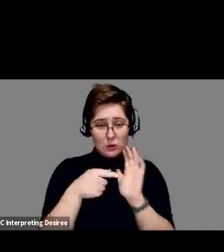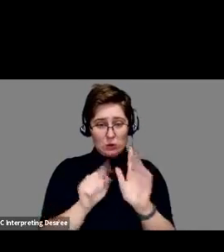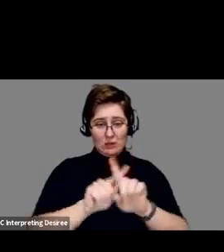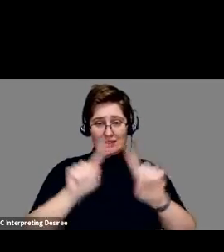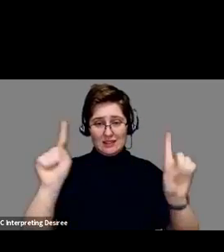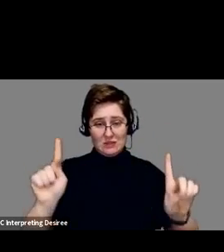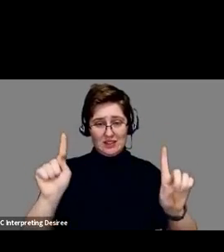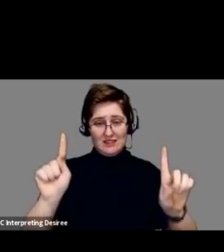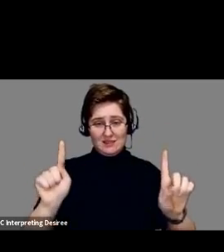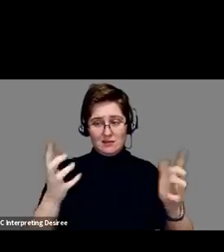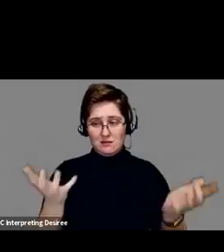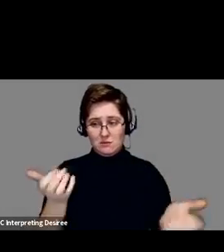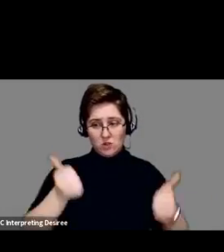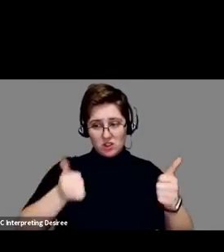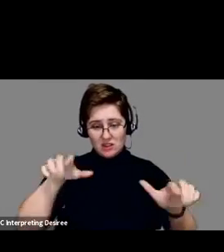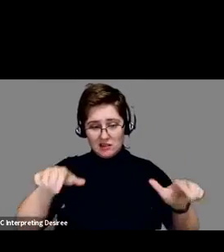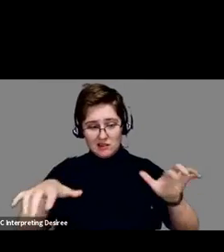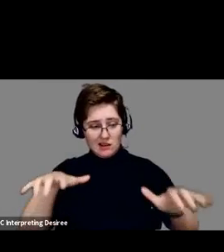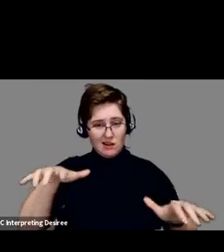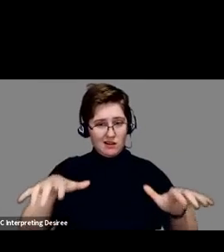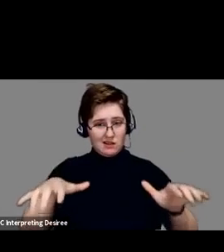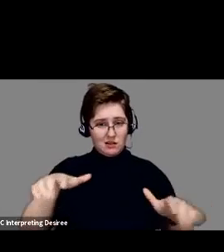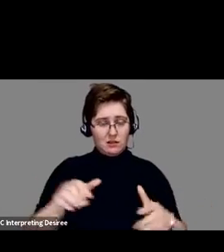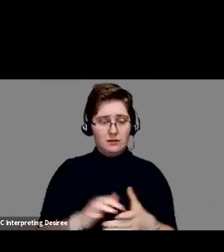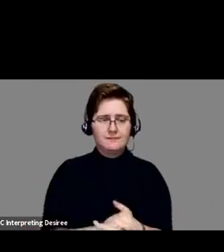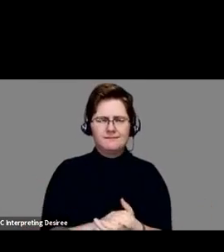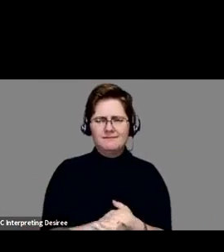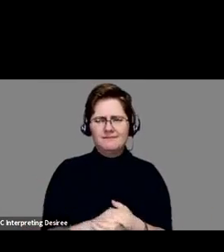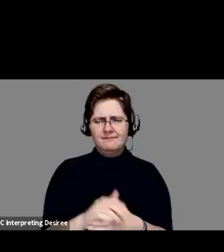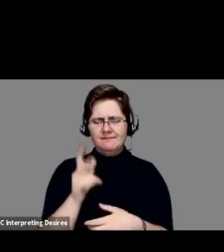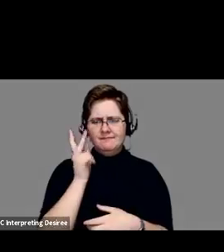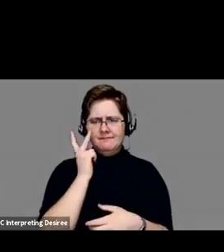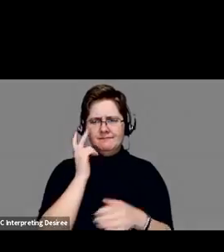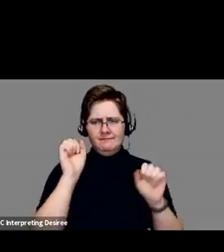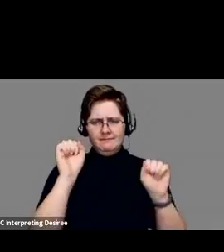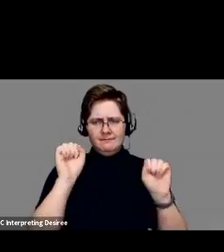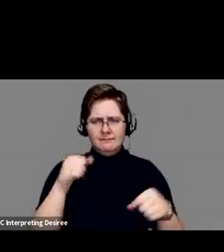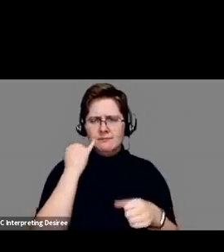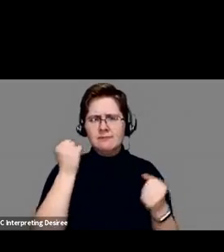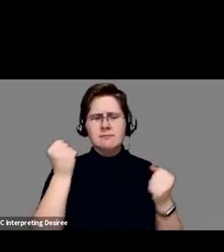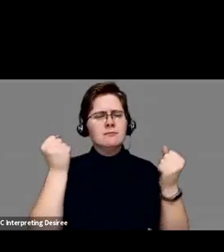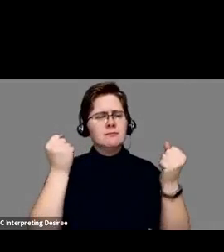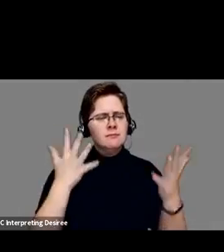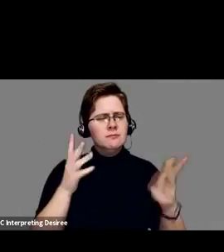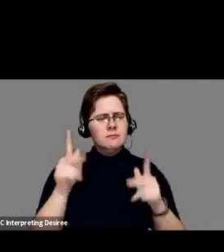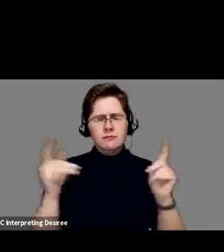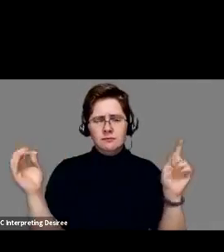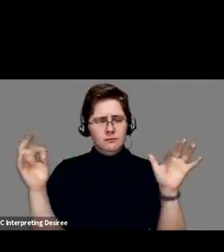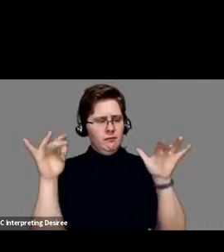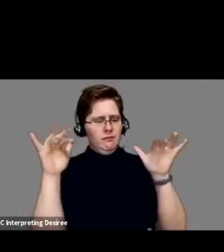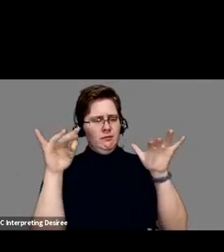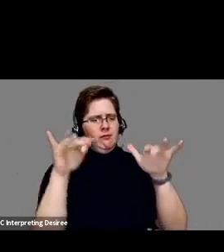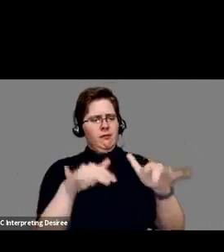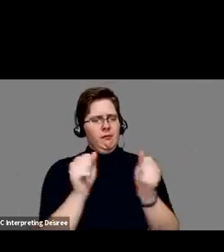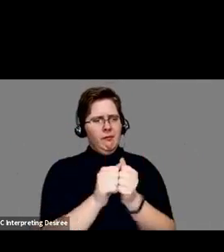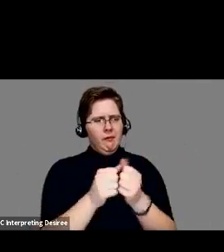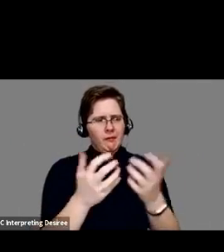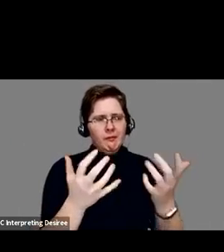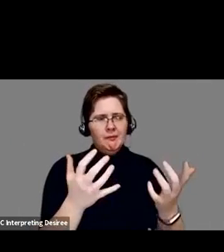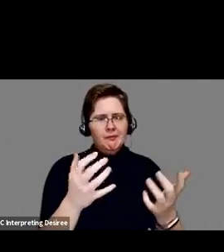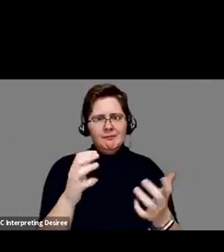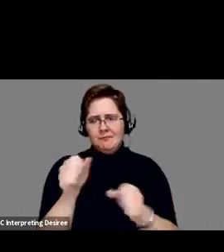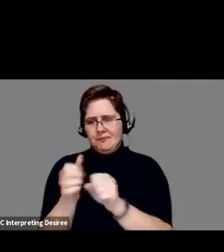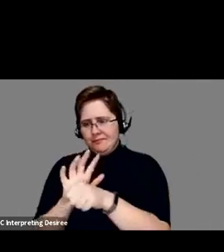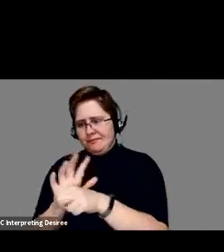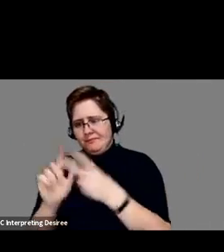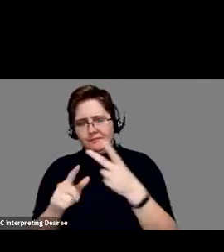that. So you can see that if you have lots of people coming in with COVID, you